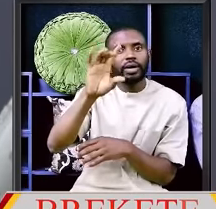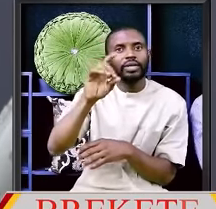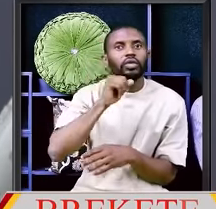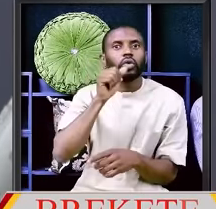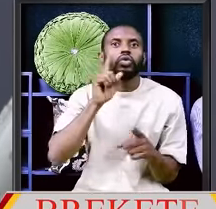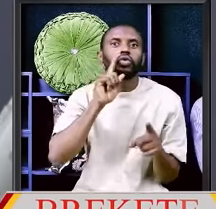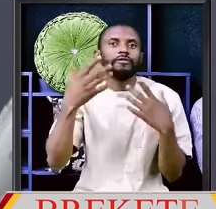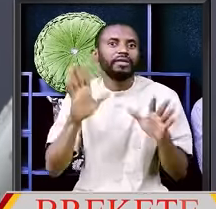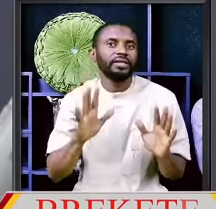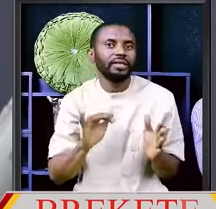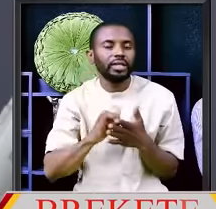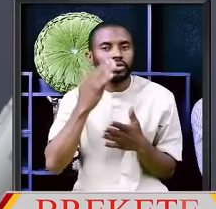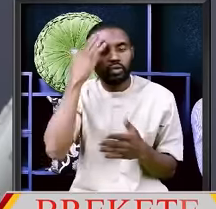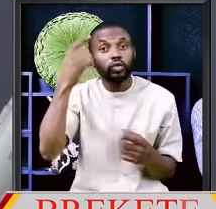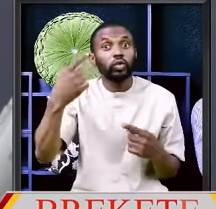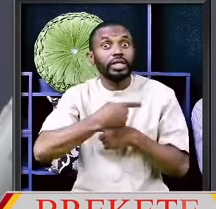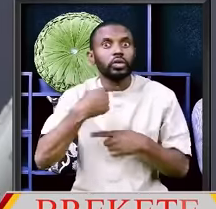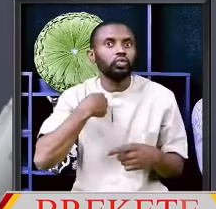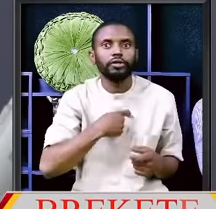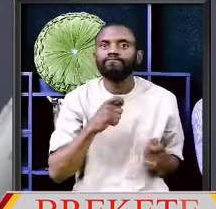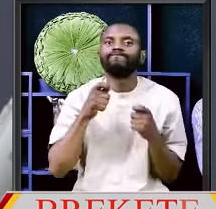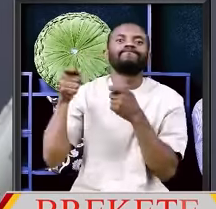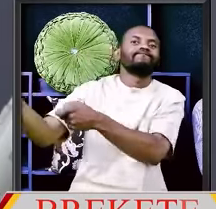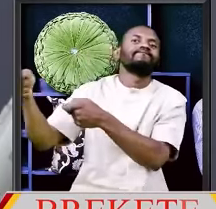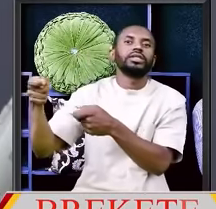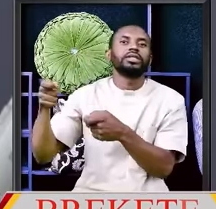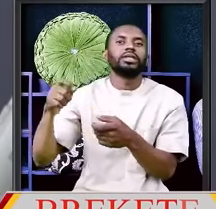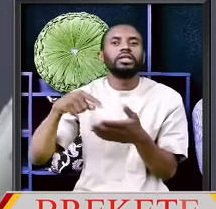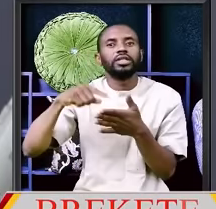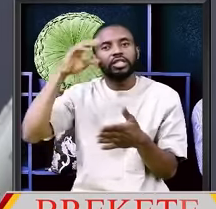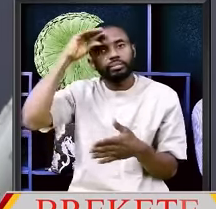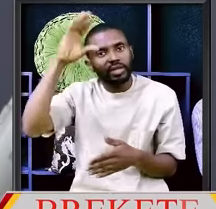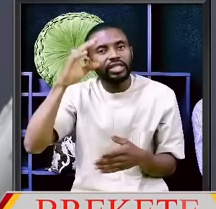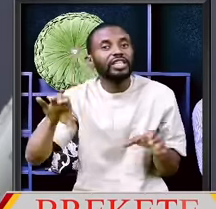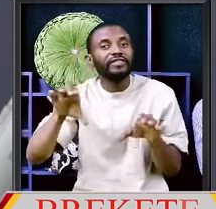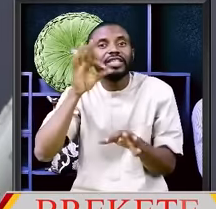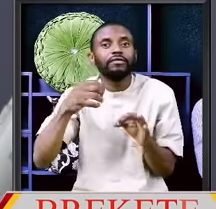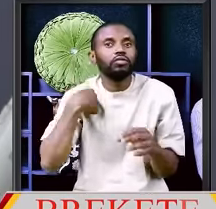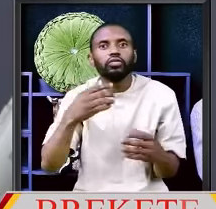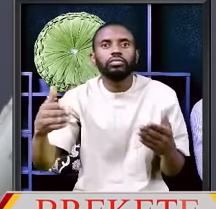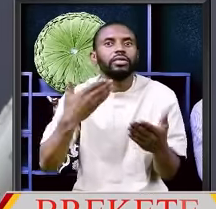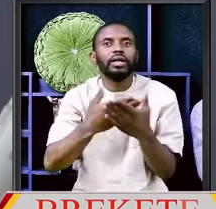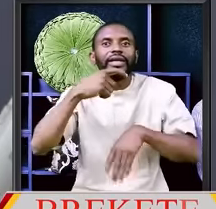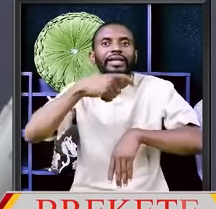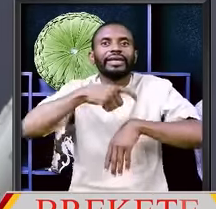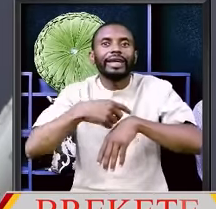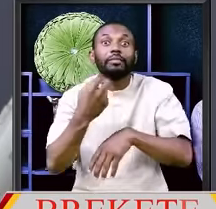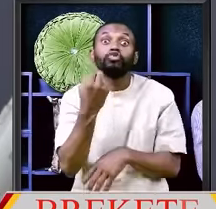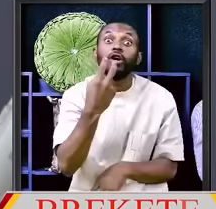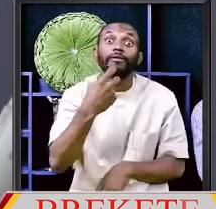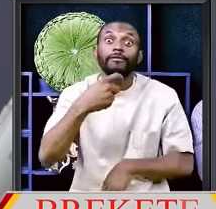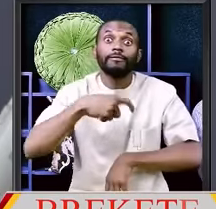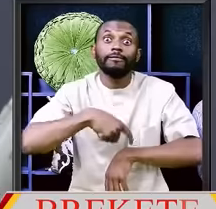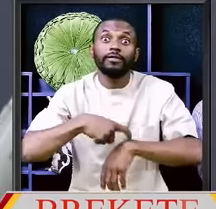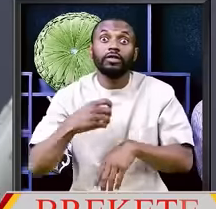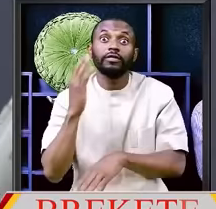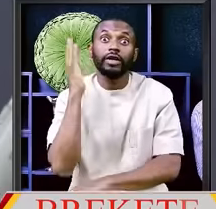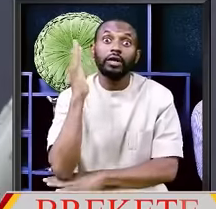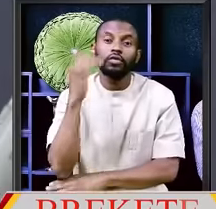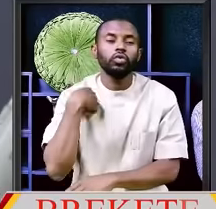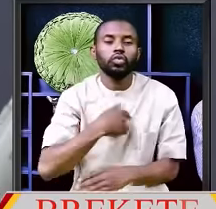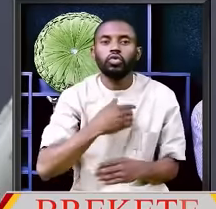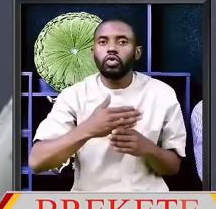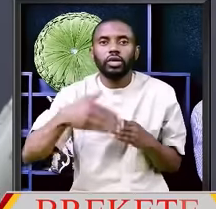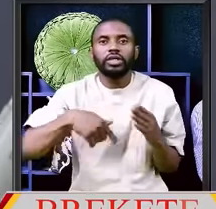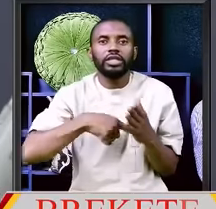now I make today we dedicate him. Even if we go reach 12 o'clock Nigerian time, we go conclude this matter today. And